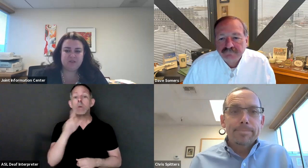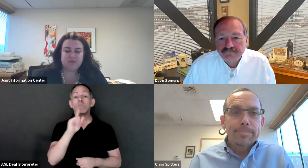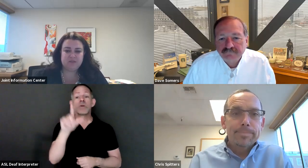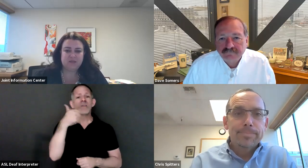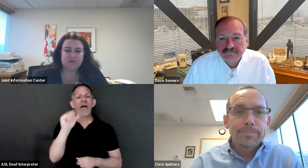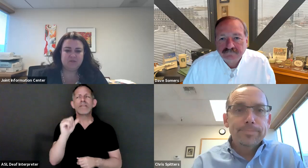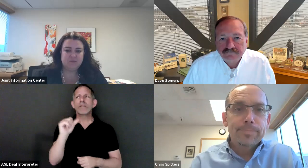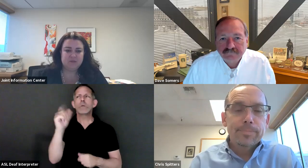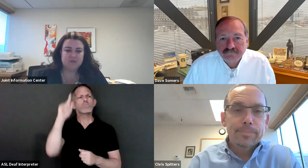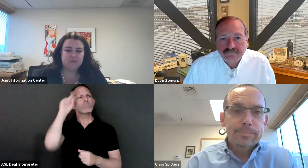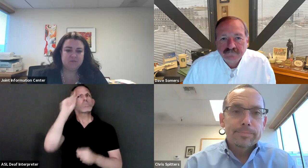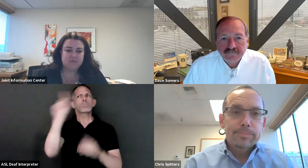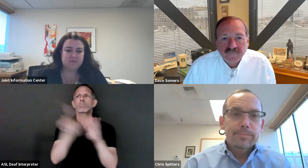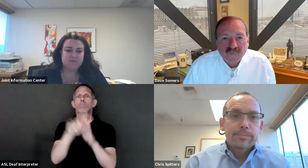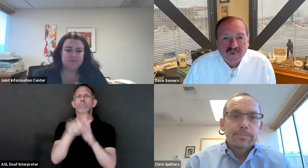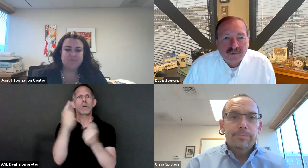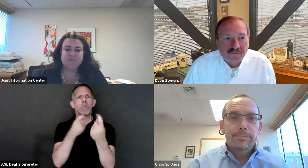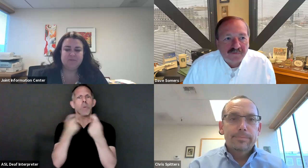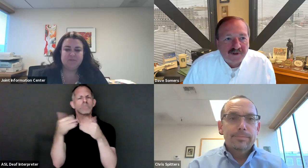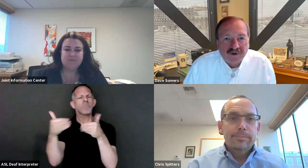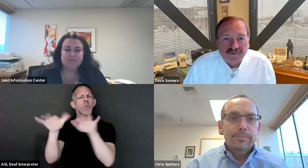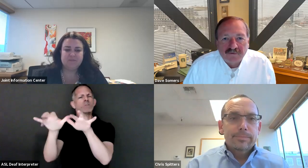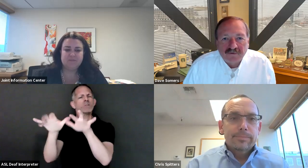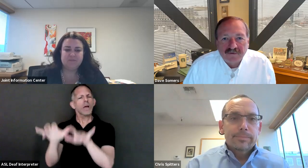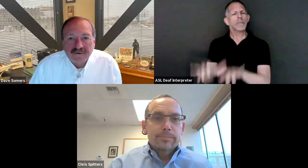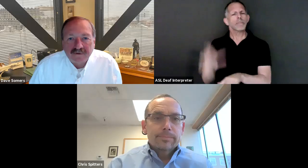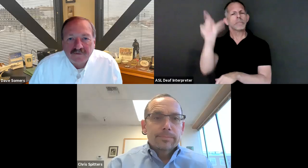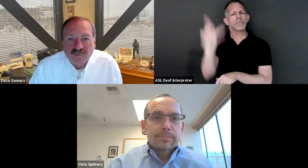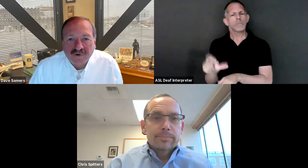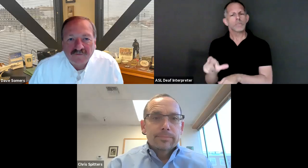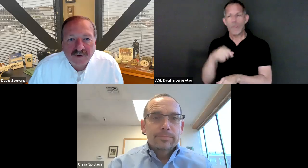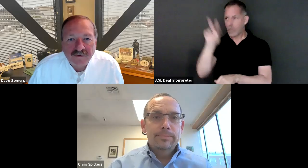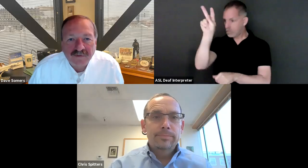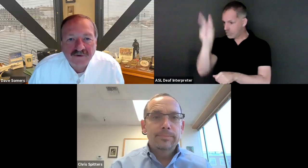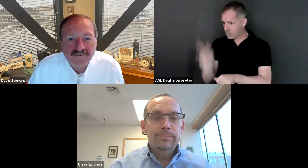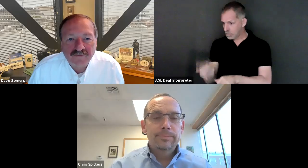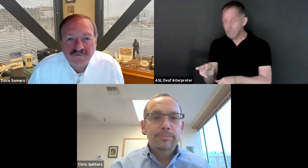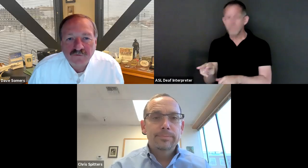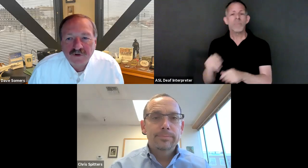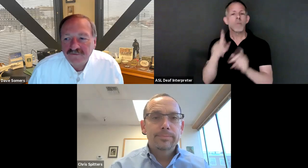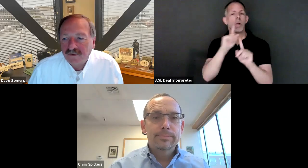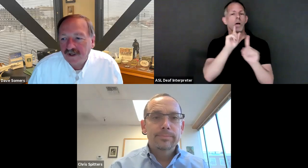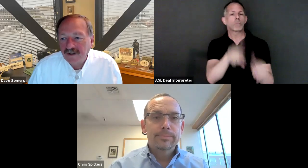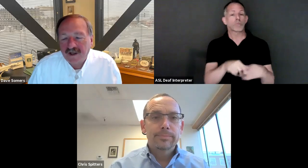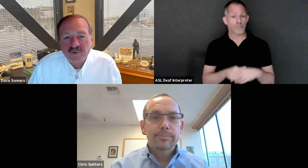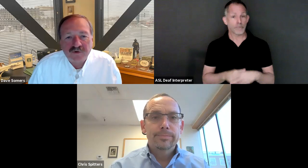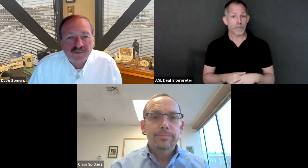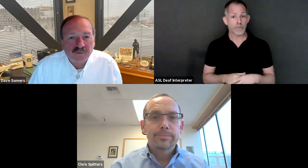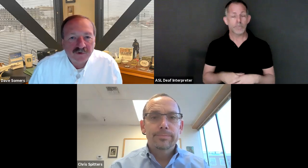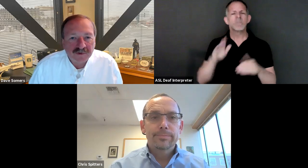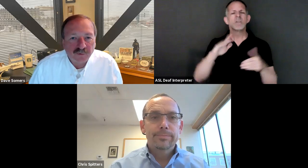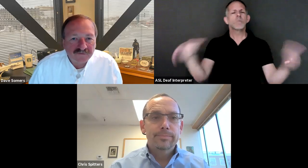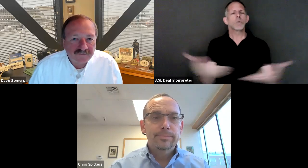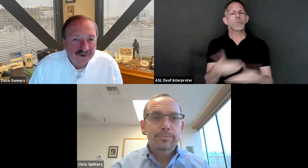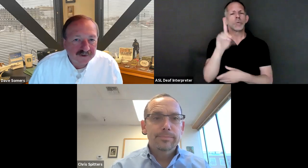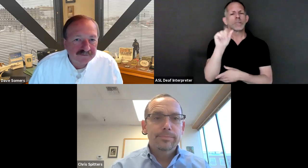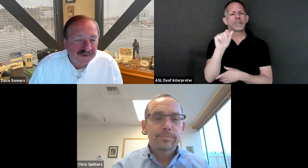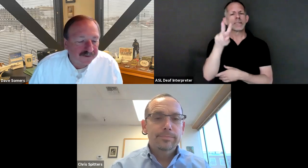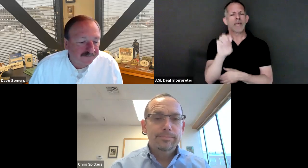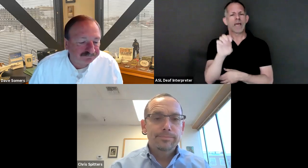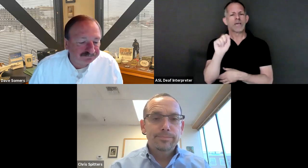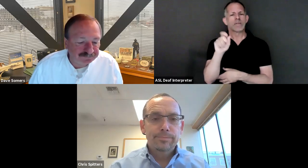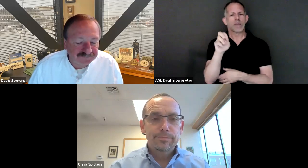hand it over to Executive Summers. Well, thank you, Heather, and good morning, everybody. Thank you for joining us today. I'm going to be really brief